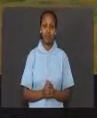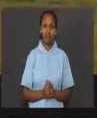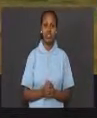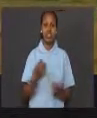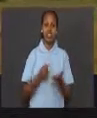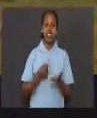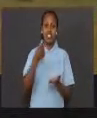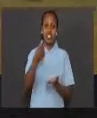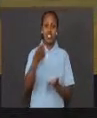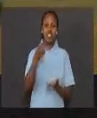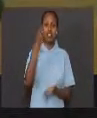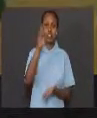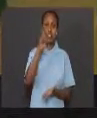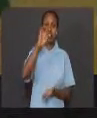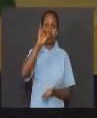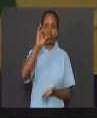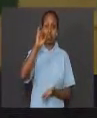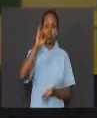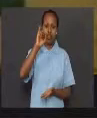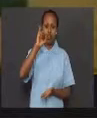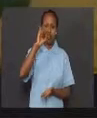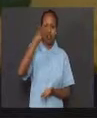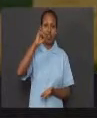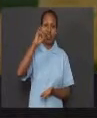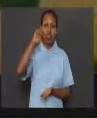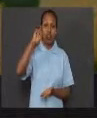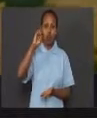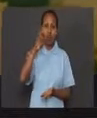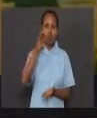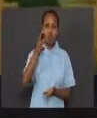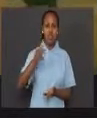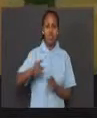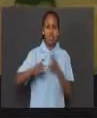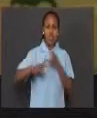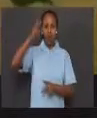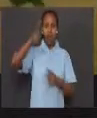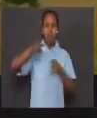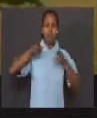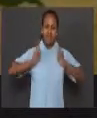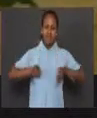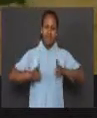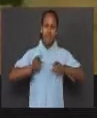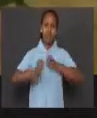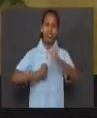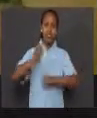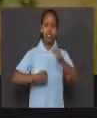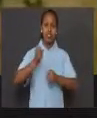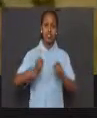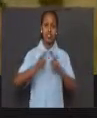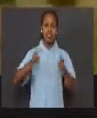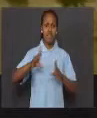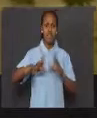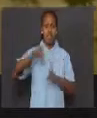This rhino is running at top speed. Its momentum is very